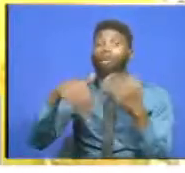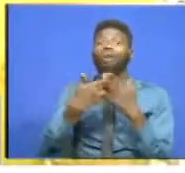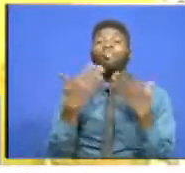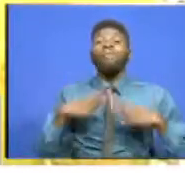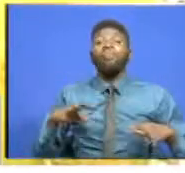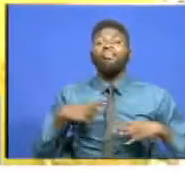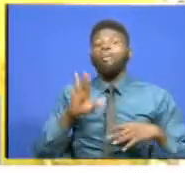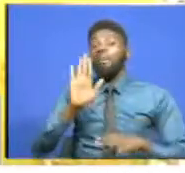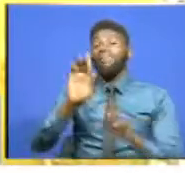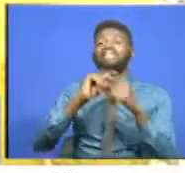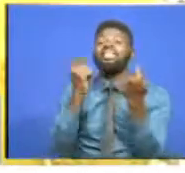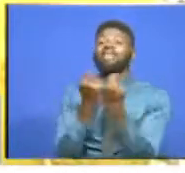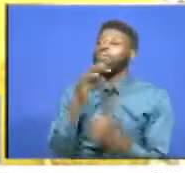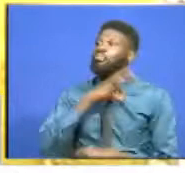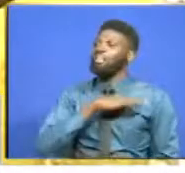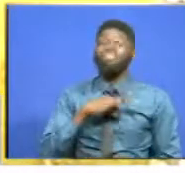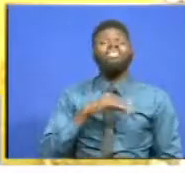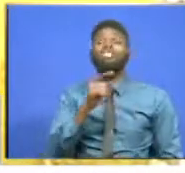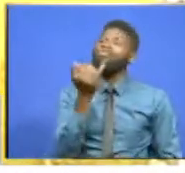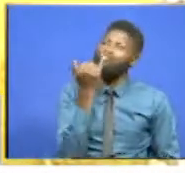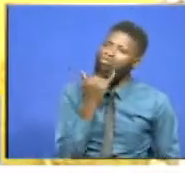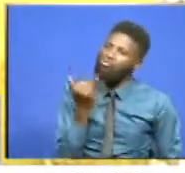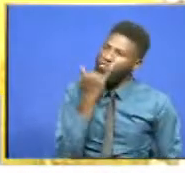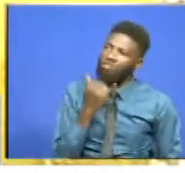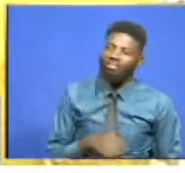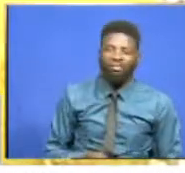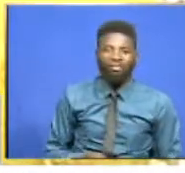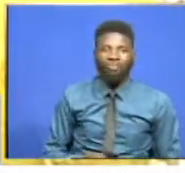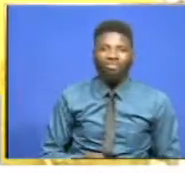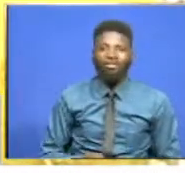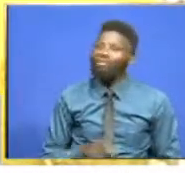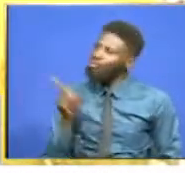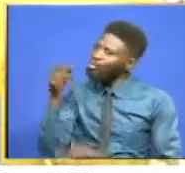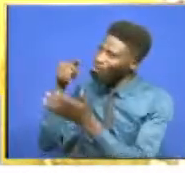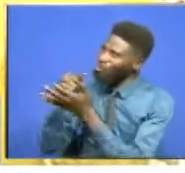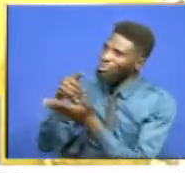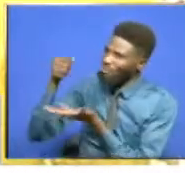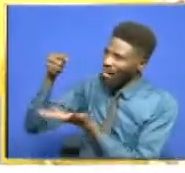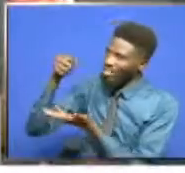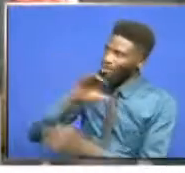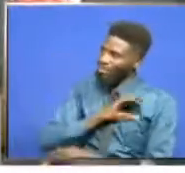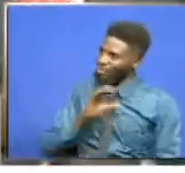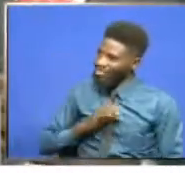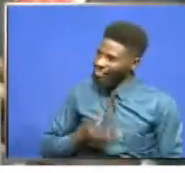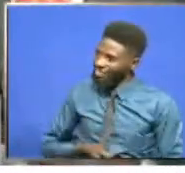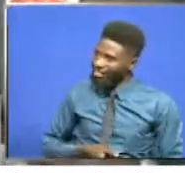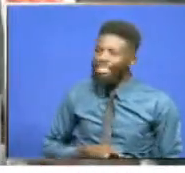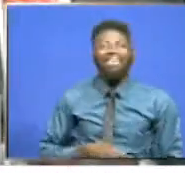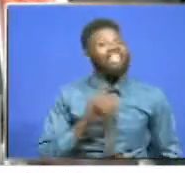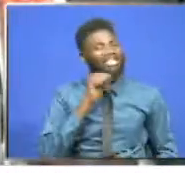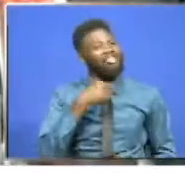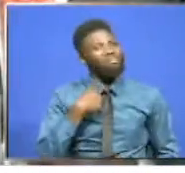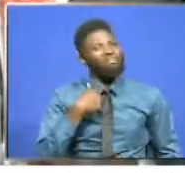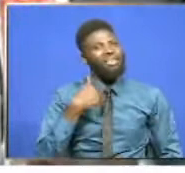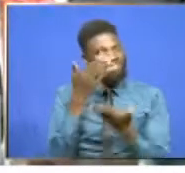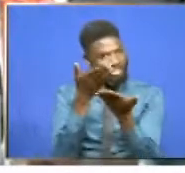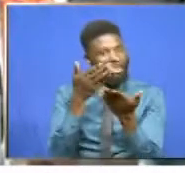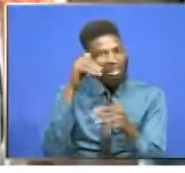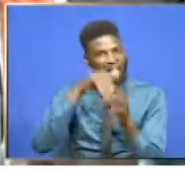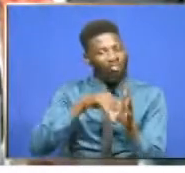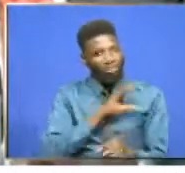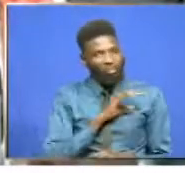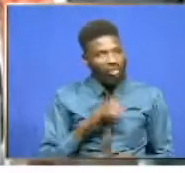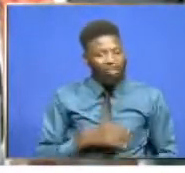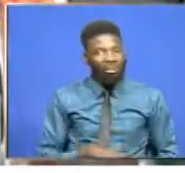It should not be that way. Which means you are, in the budget committee, you say. Allow me to finish. Yes, I am in that budget committee. And the